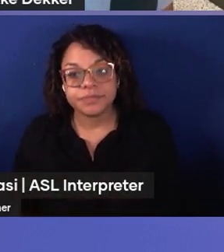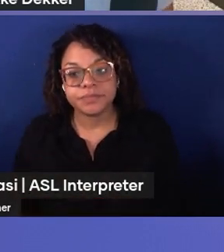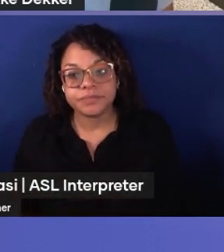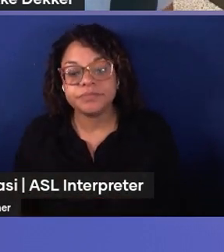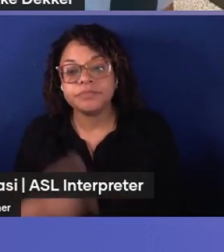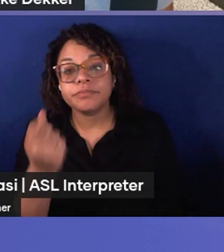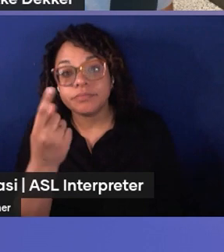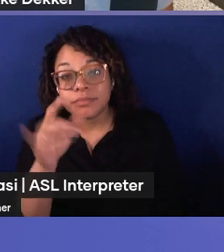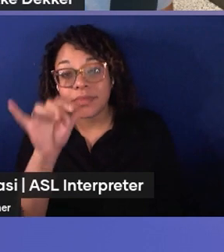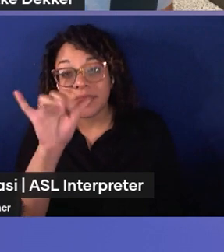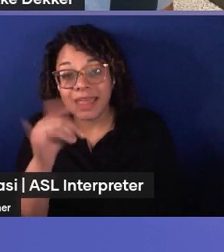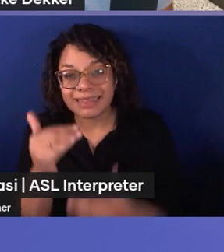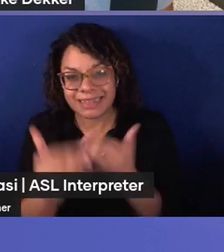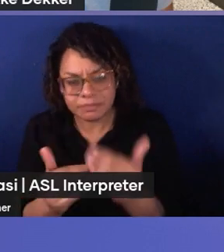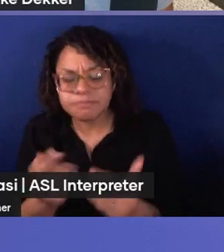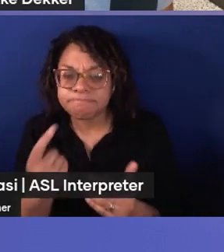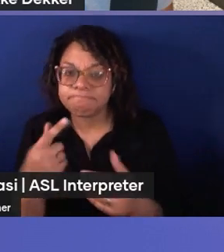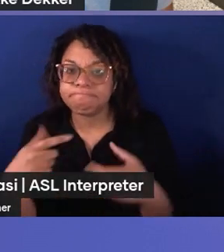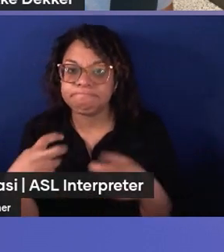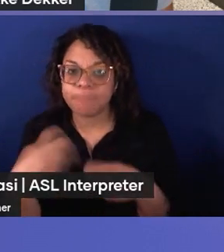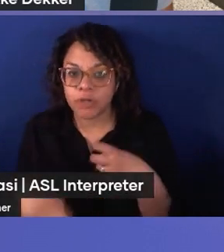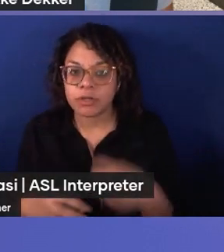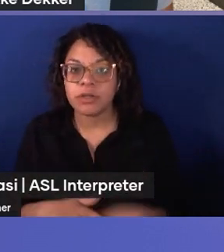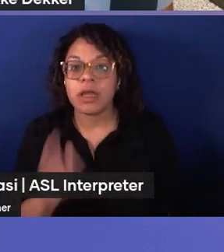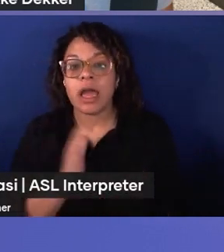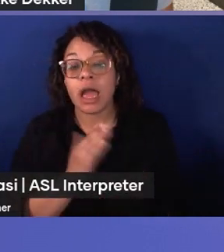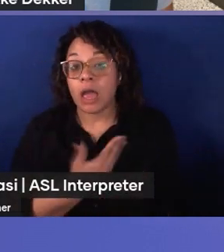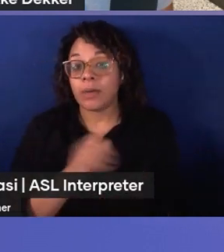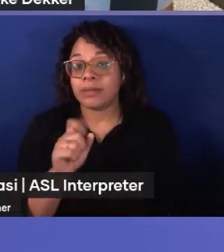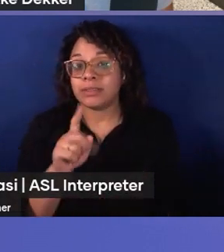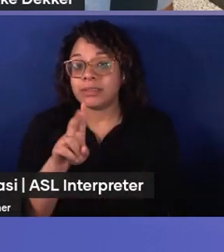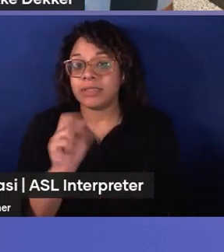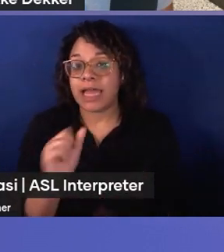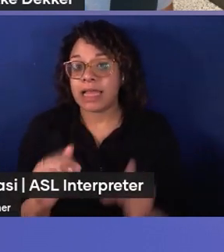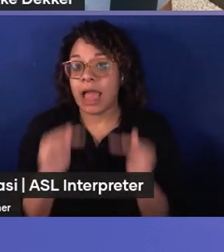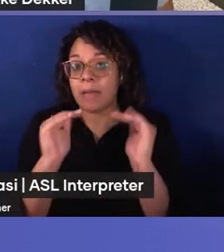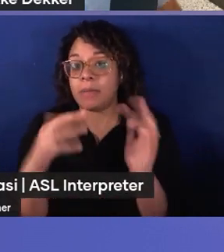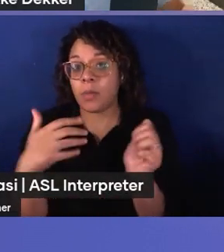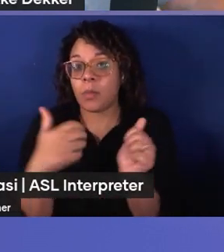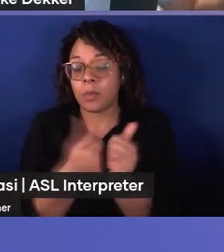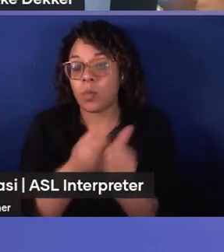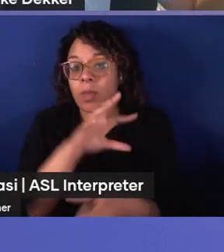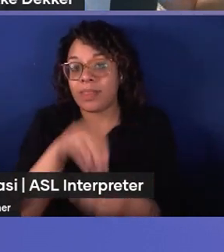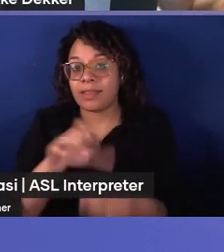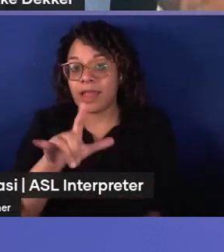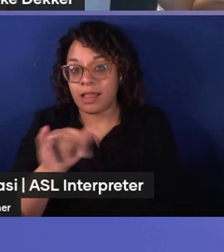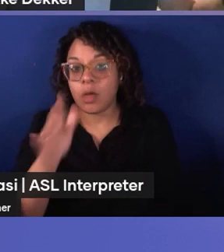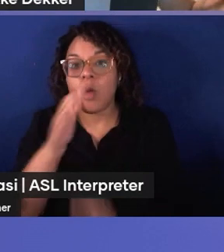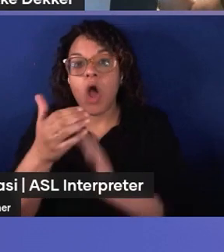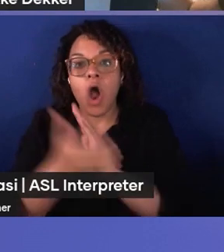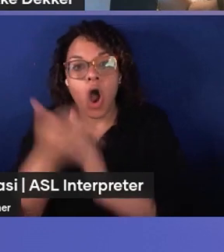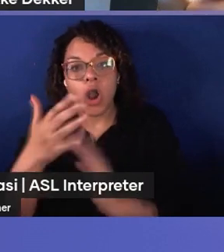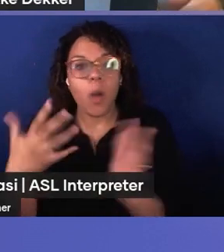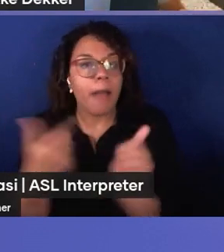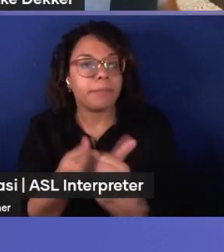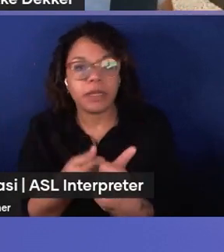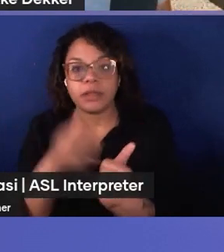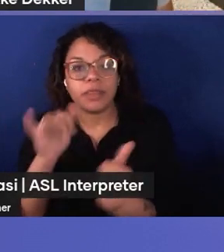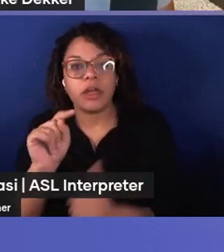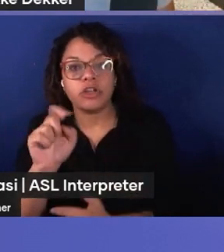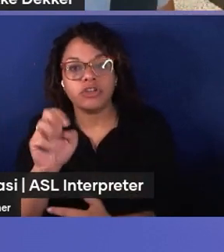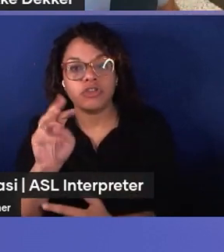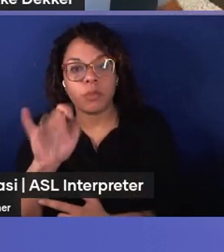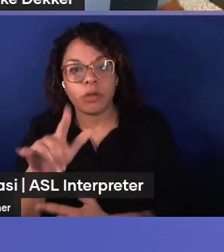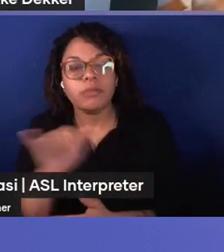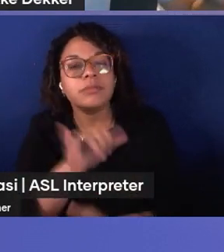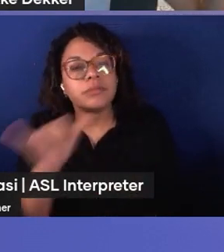hard though. The way our status update works in the CLI is that it auto updates the terminal. So it's similar to if you've used